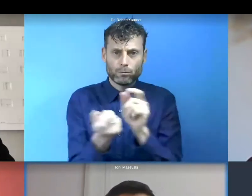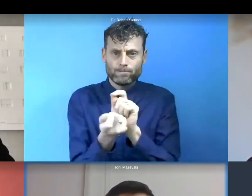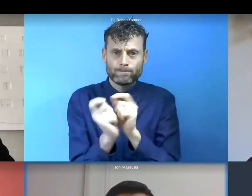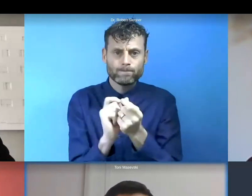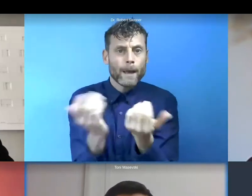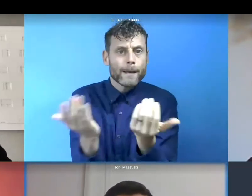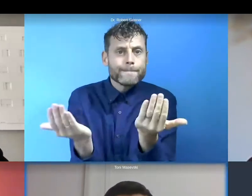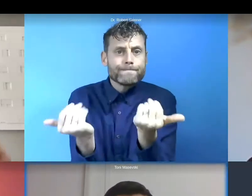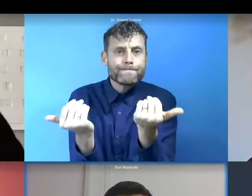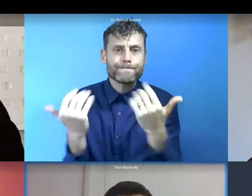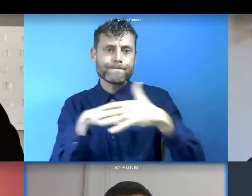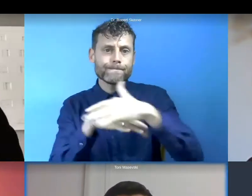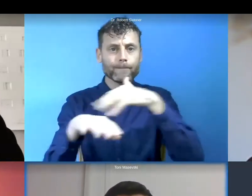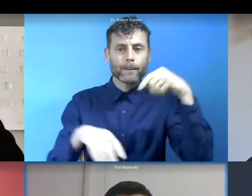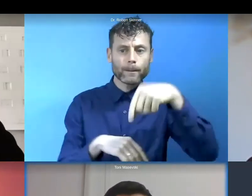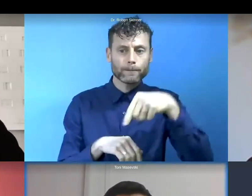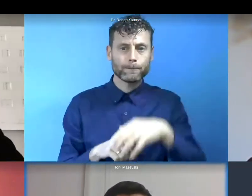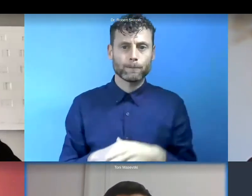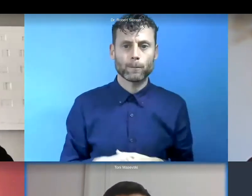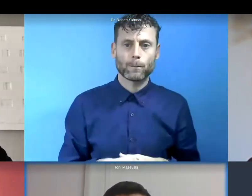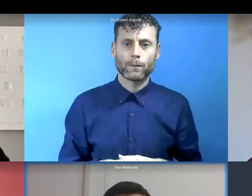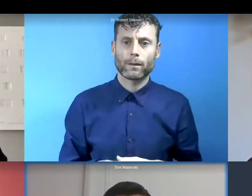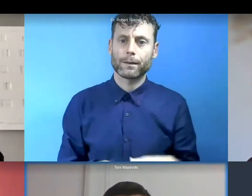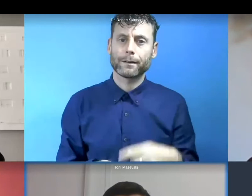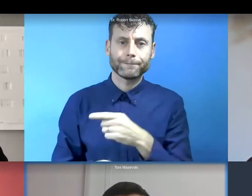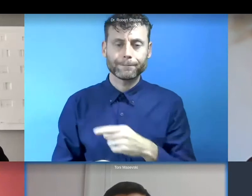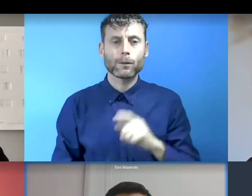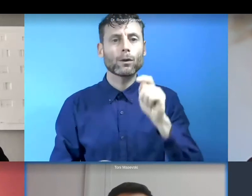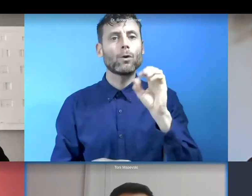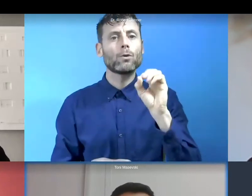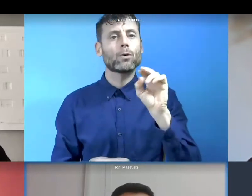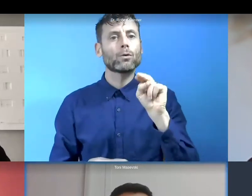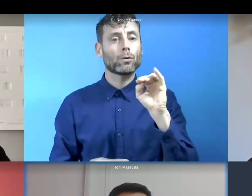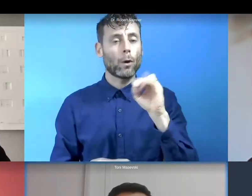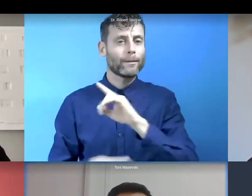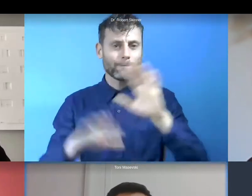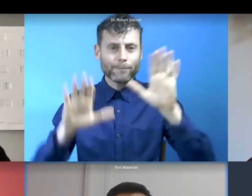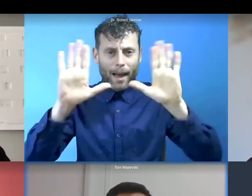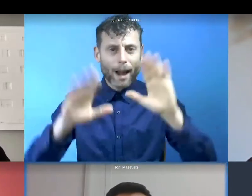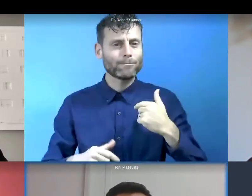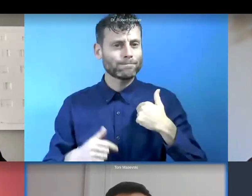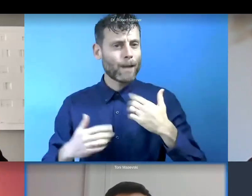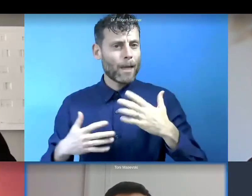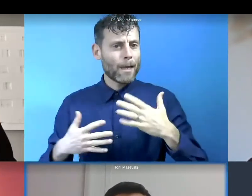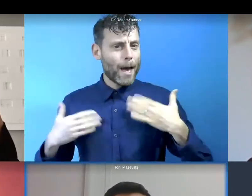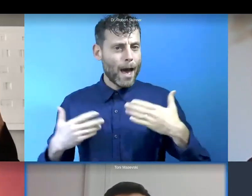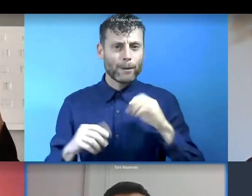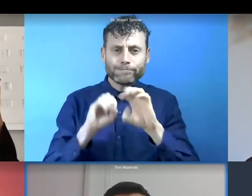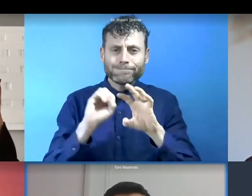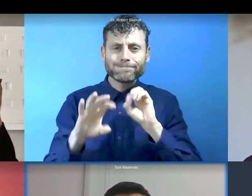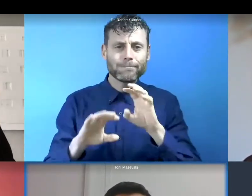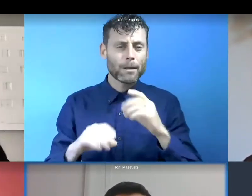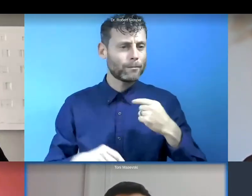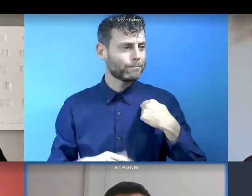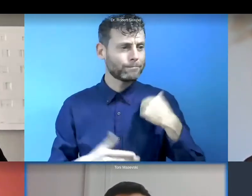explain a bit more details about our activity, the Skopje Light Art District Festival. As I mentioned in my